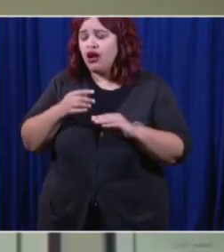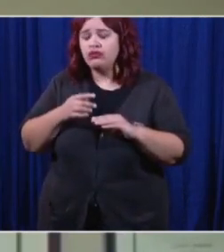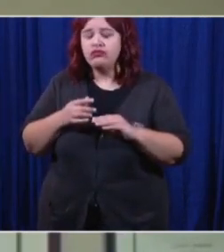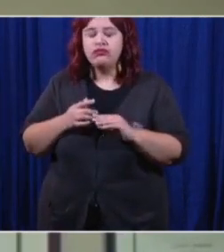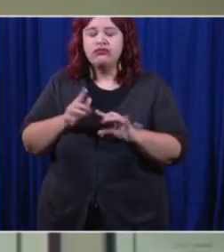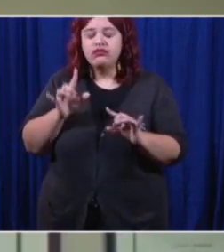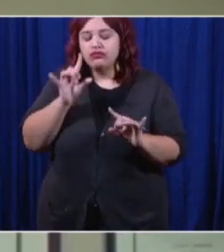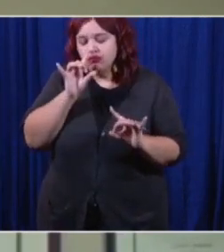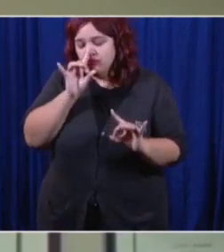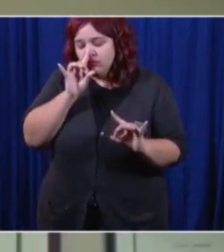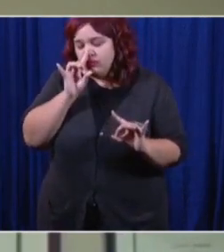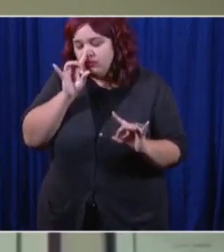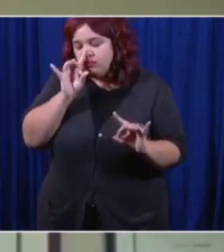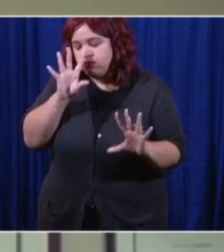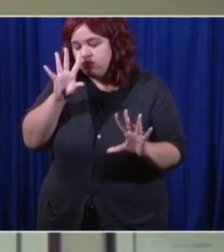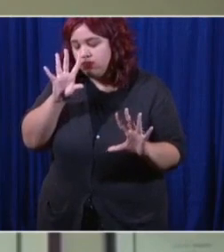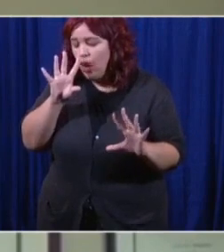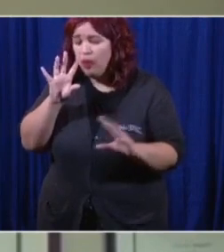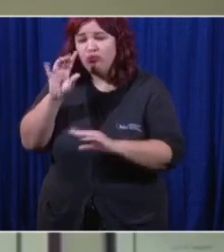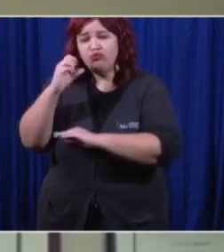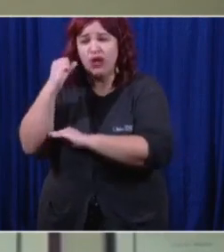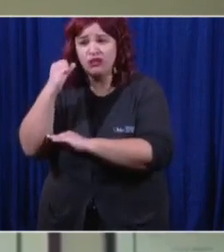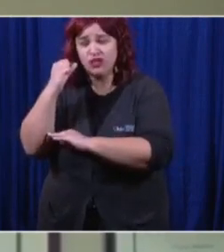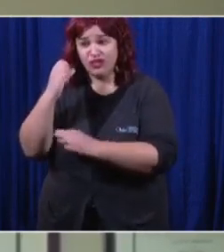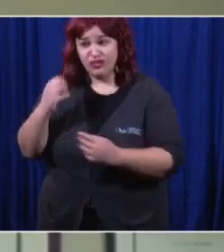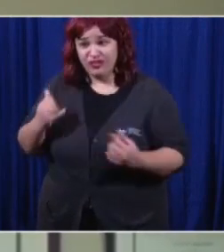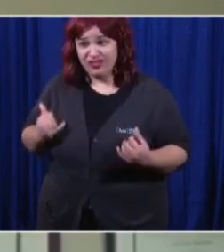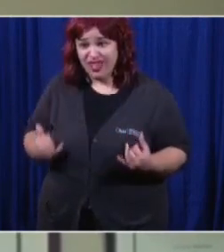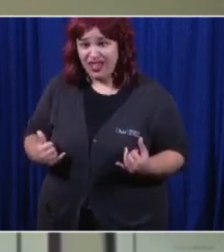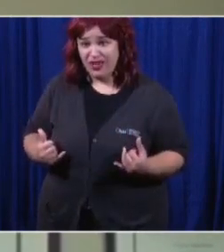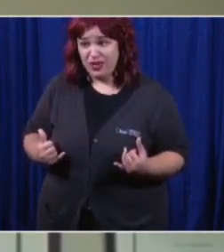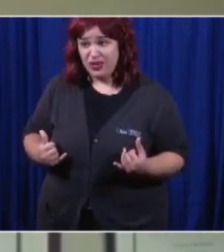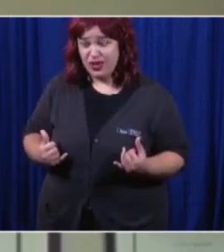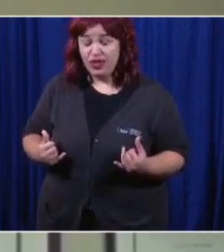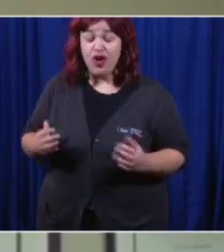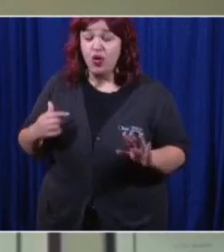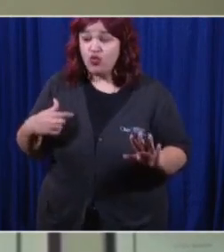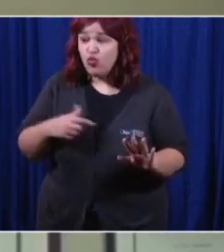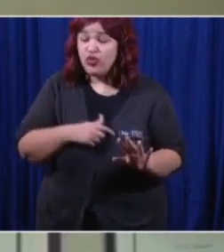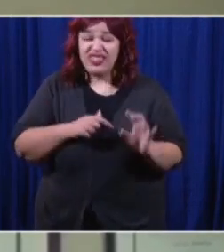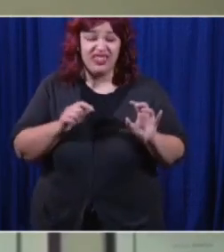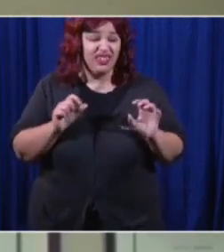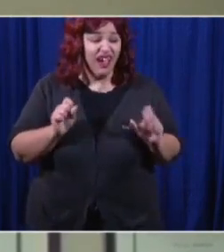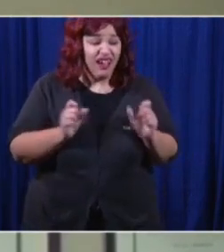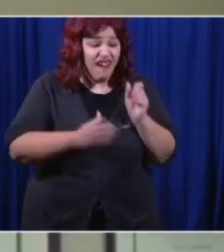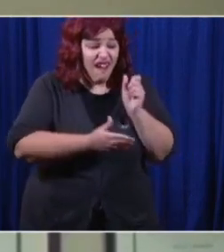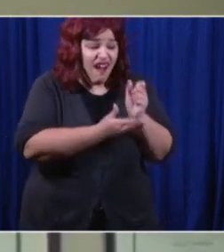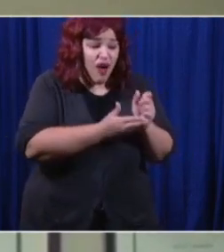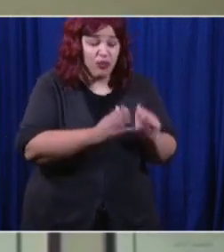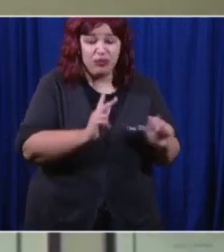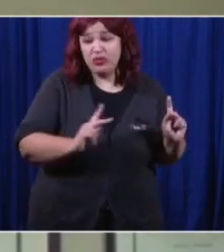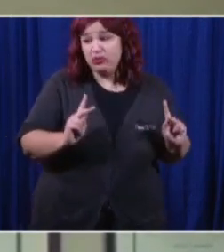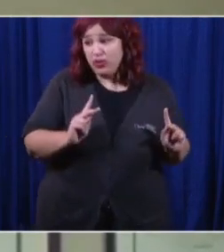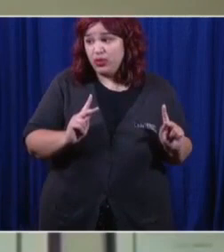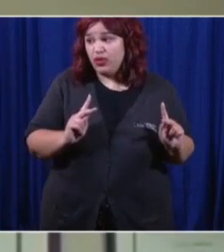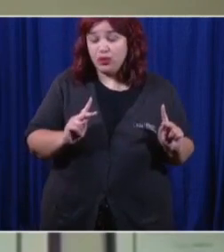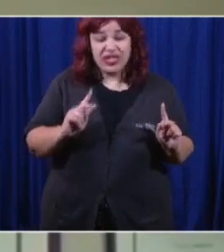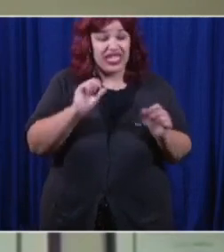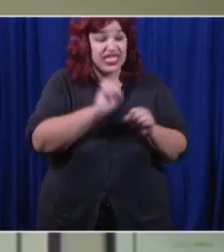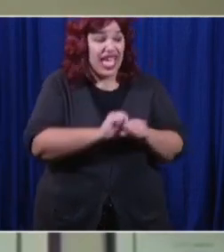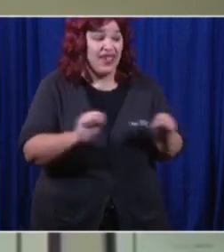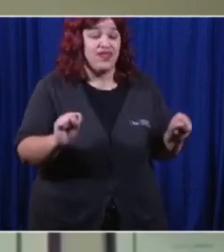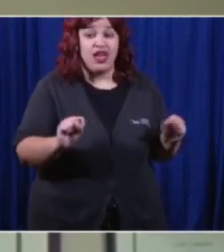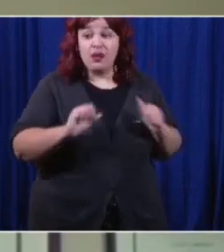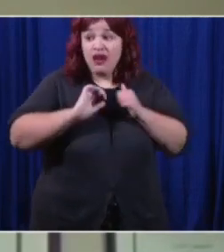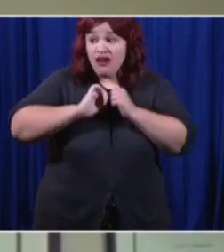work together to ensure that that which we know works. There's just no question that masking and distancing work.